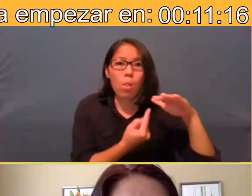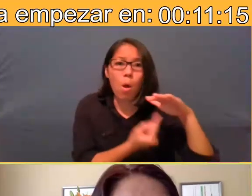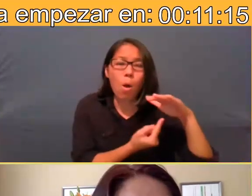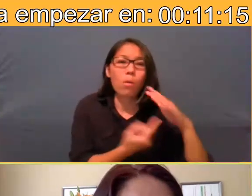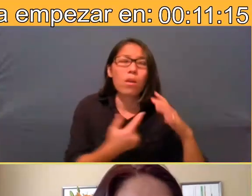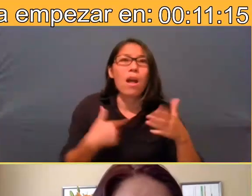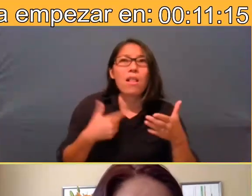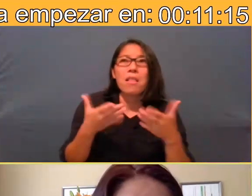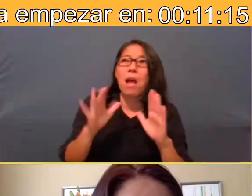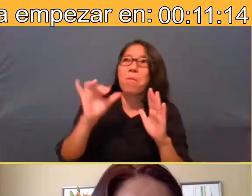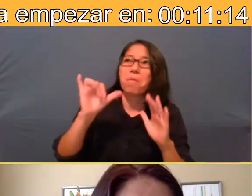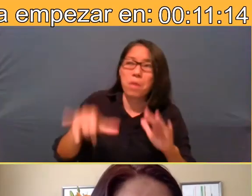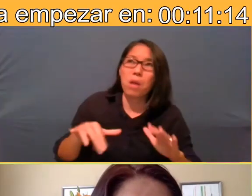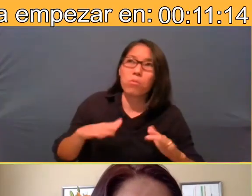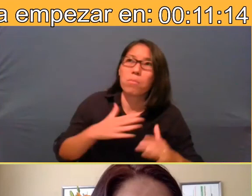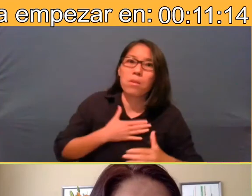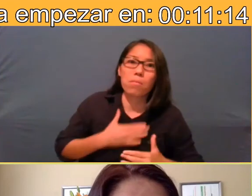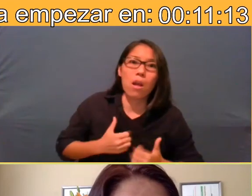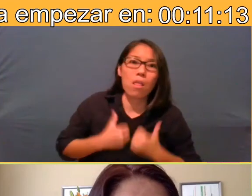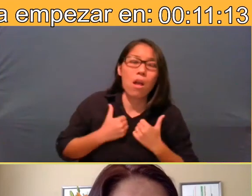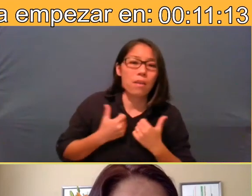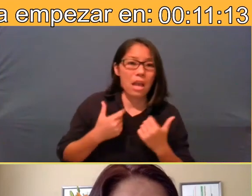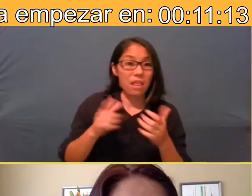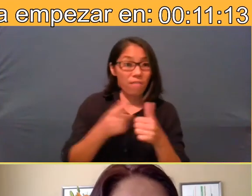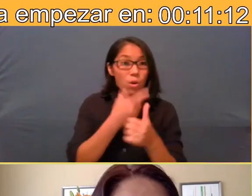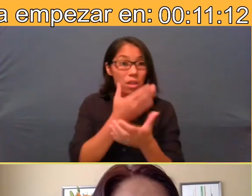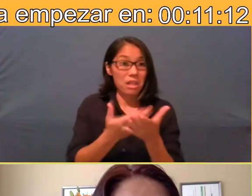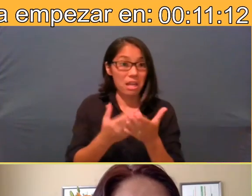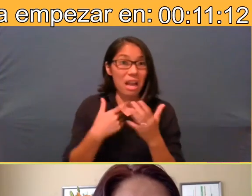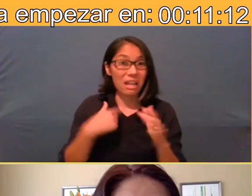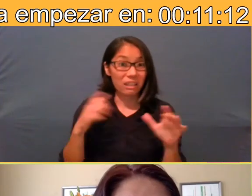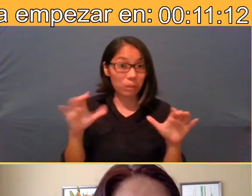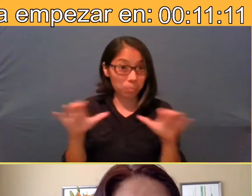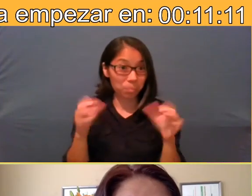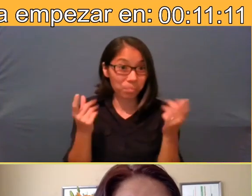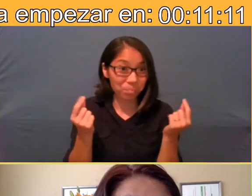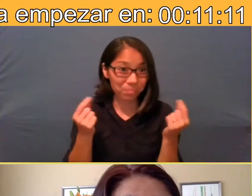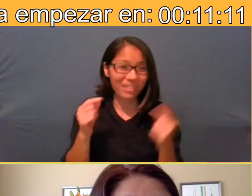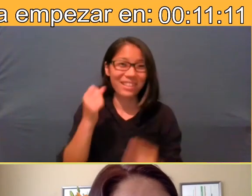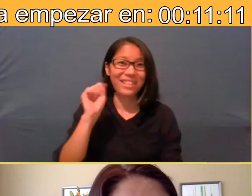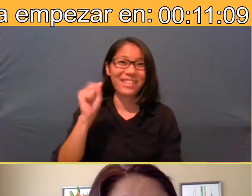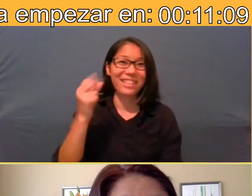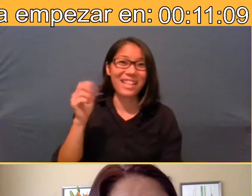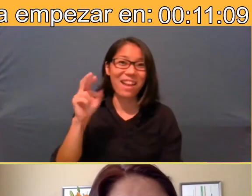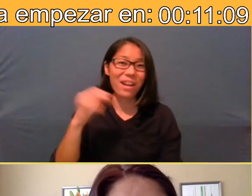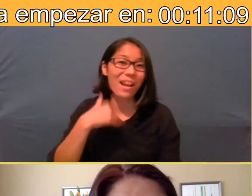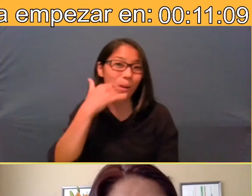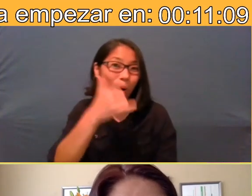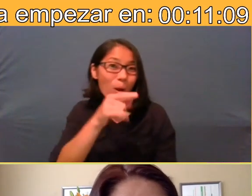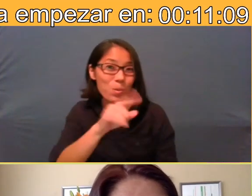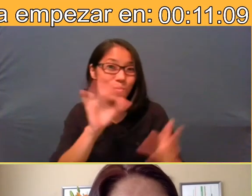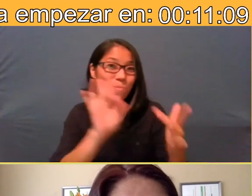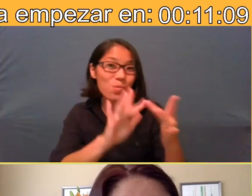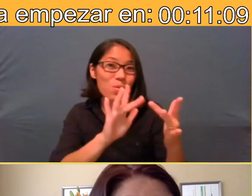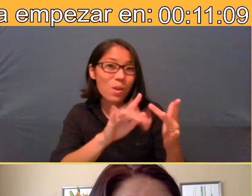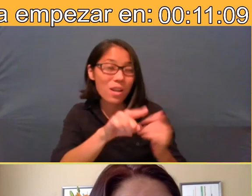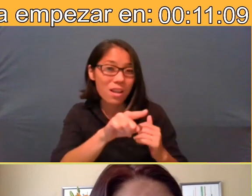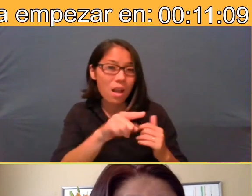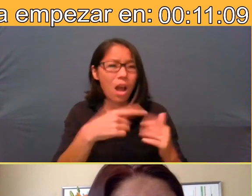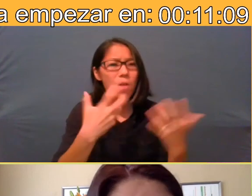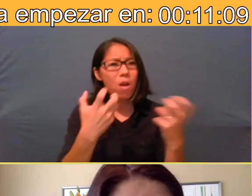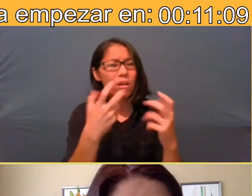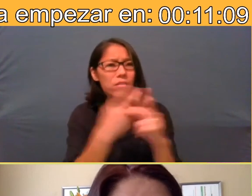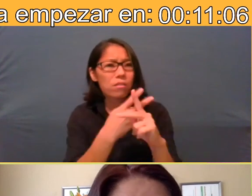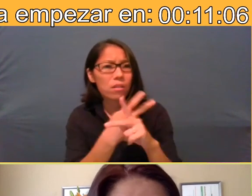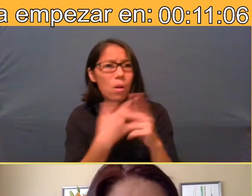be true. And the first thing that I did actually, Sharon, was to call you and say, I want to figure out what